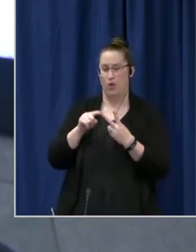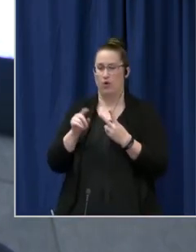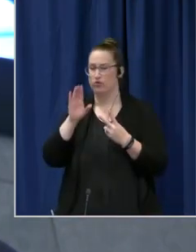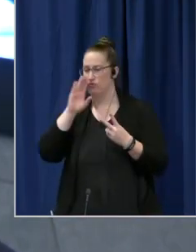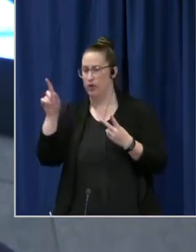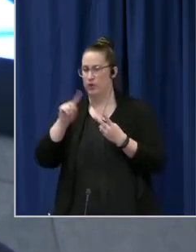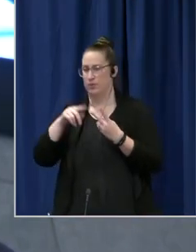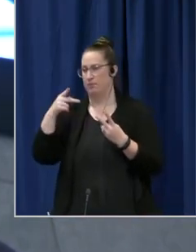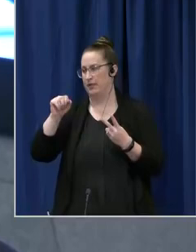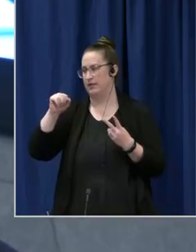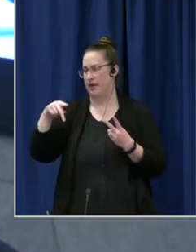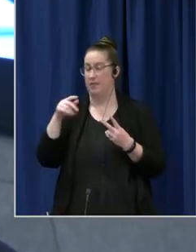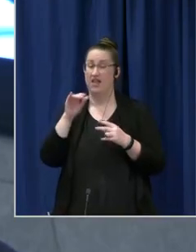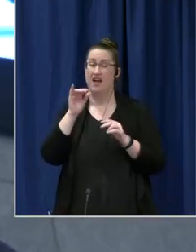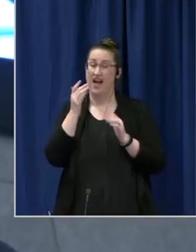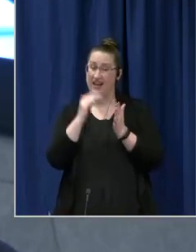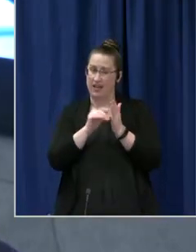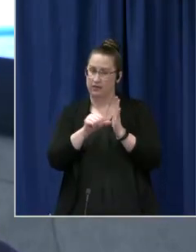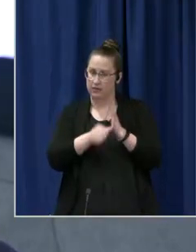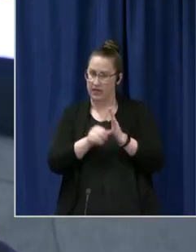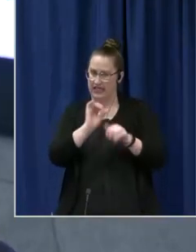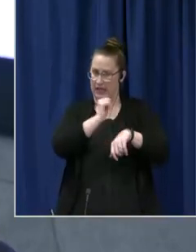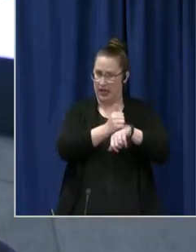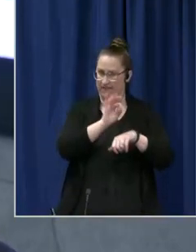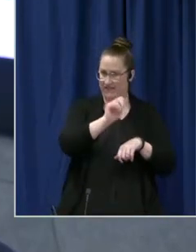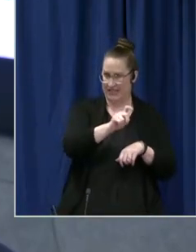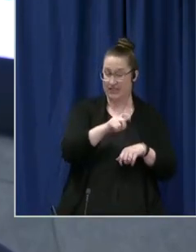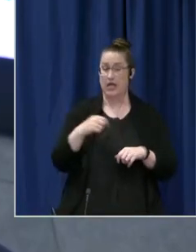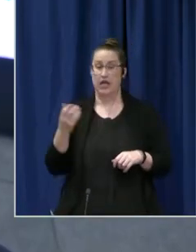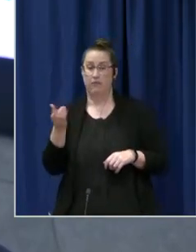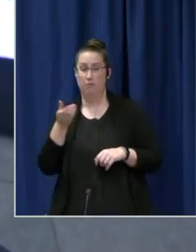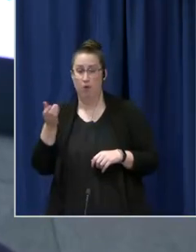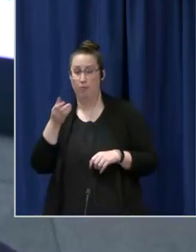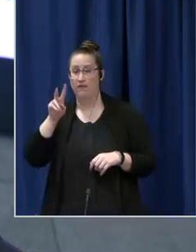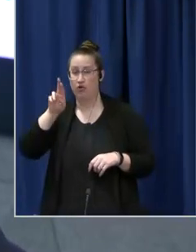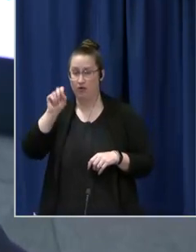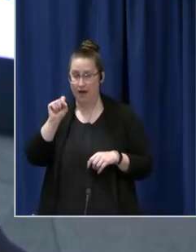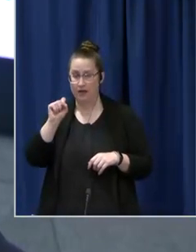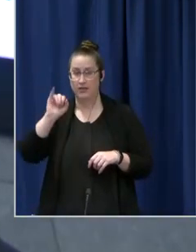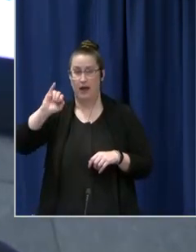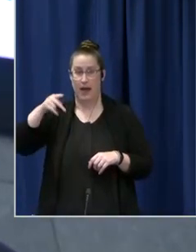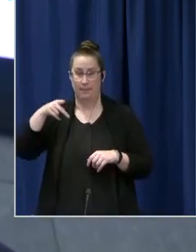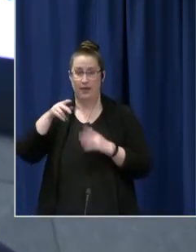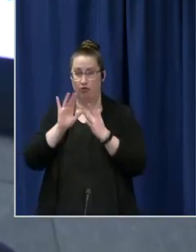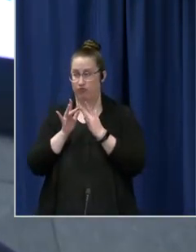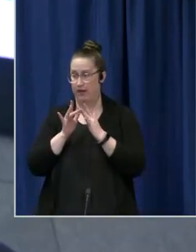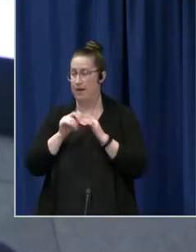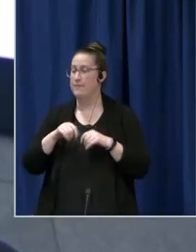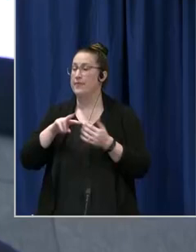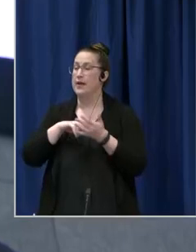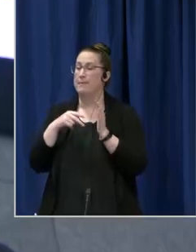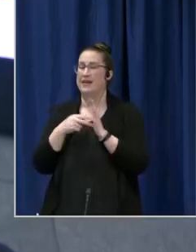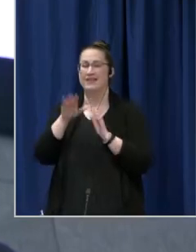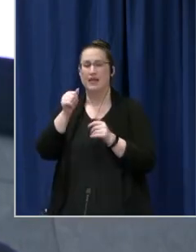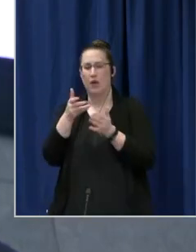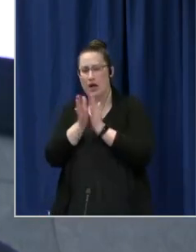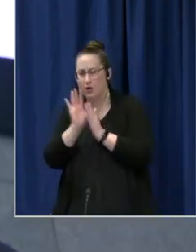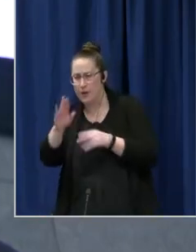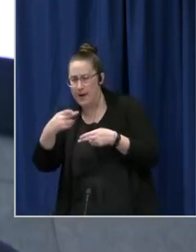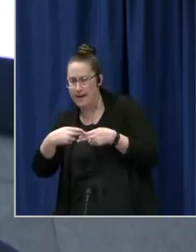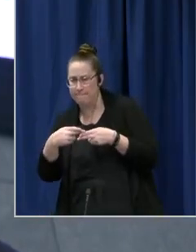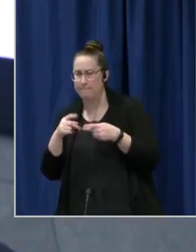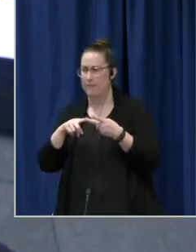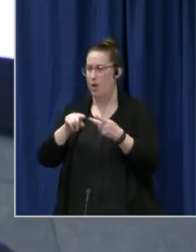PSAP, and that's for fixed. If it's mobile VRS and IP relay, the CA would request your name and dispatchable